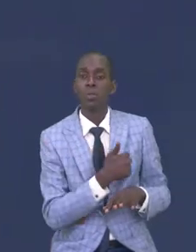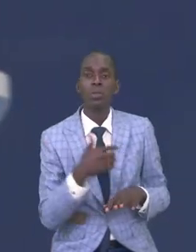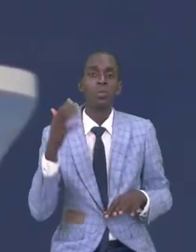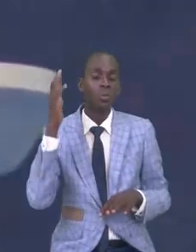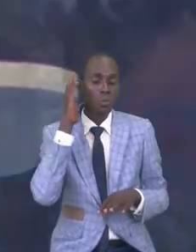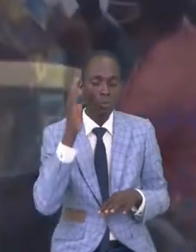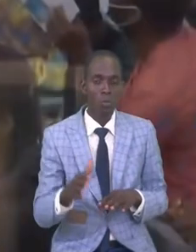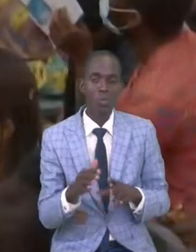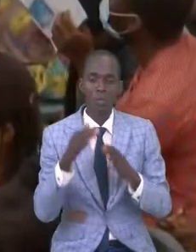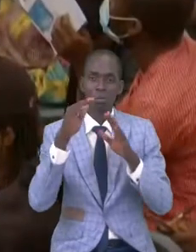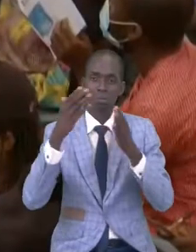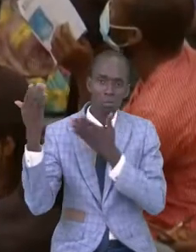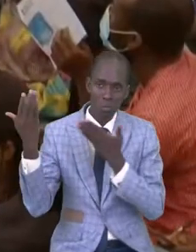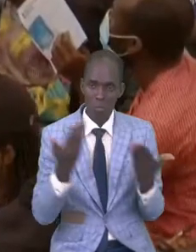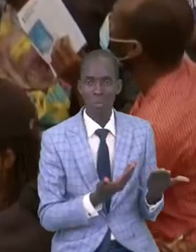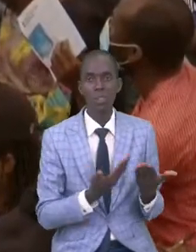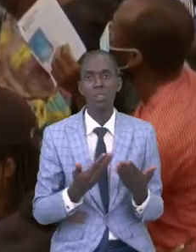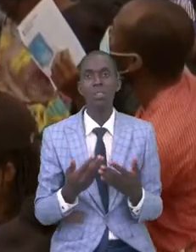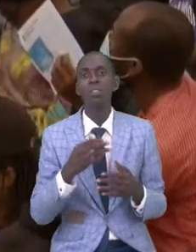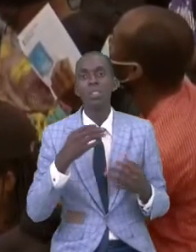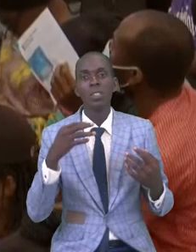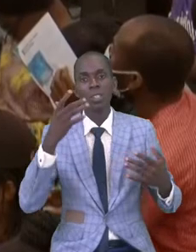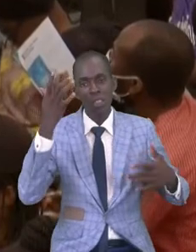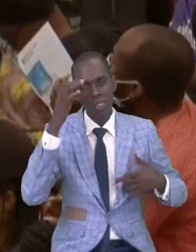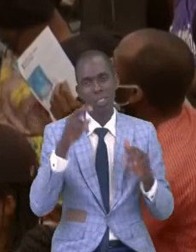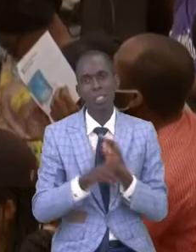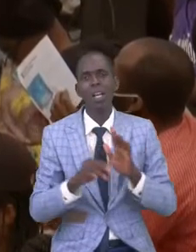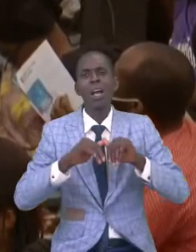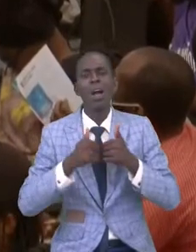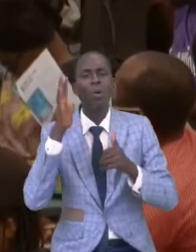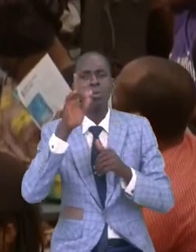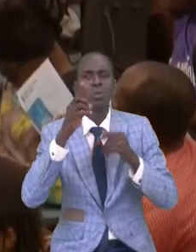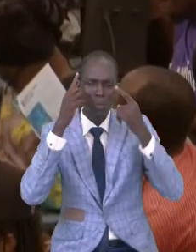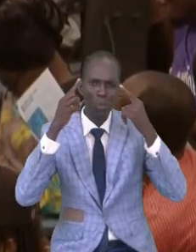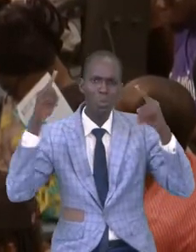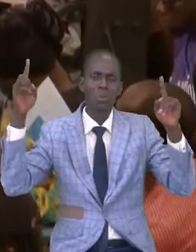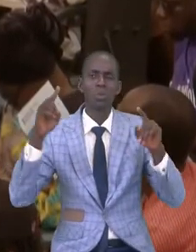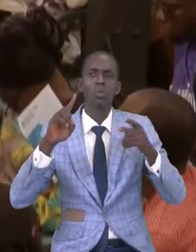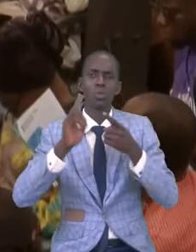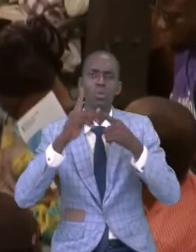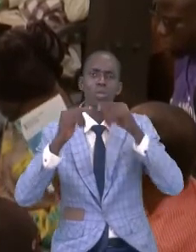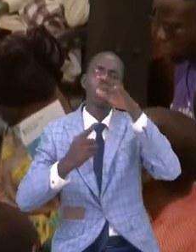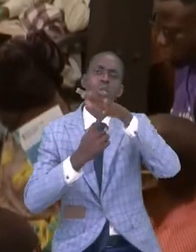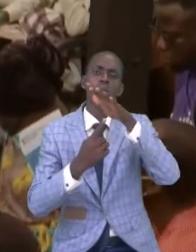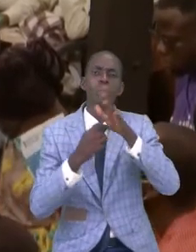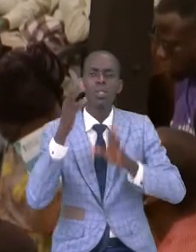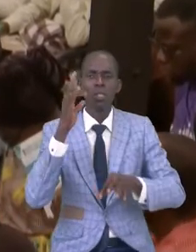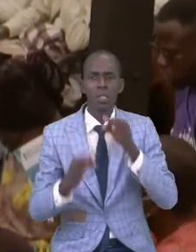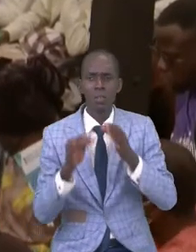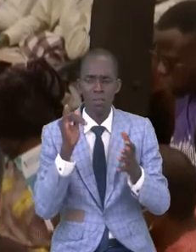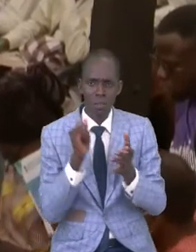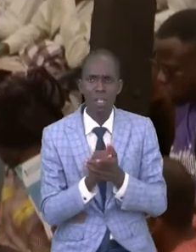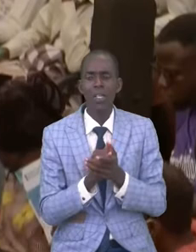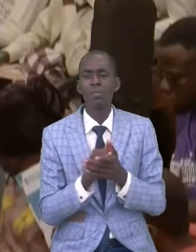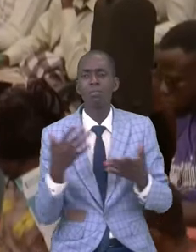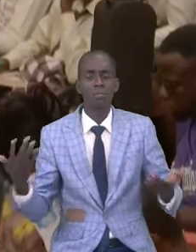infirmity. And how are you going to make it to the top? If that infirmity bows